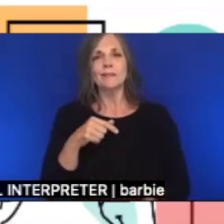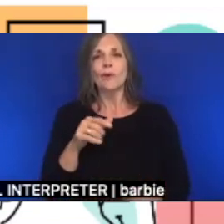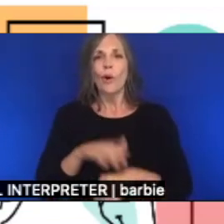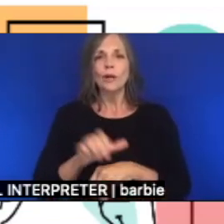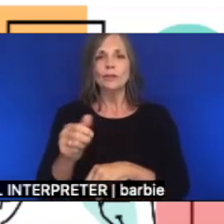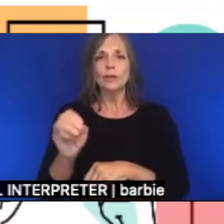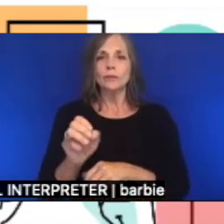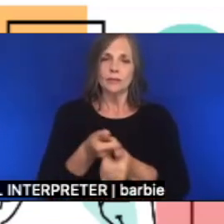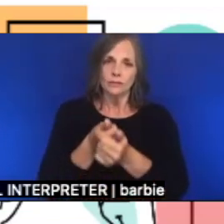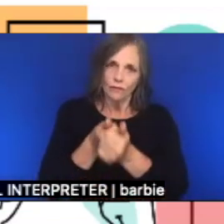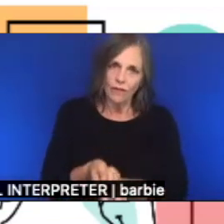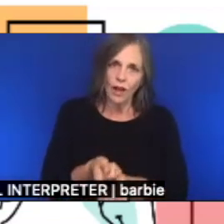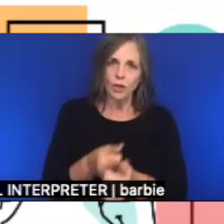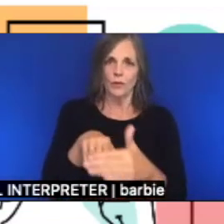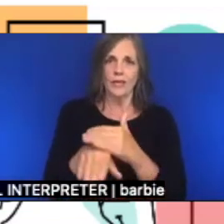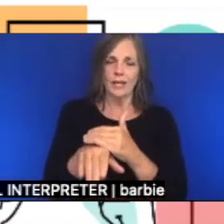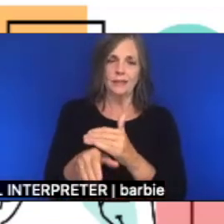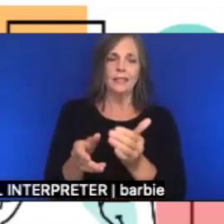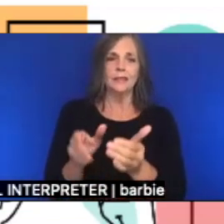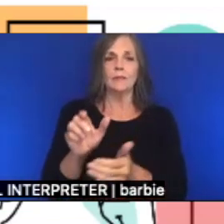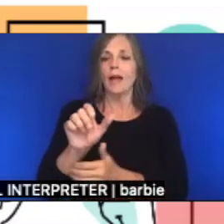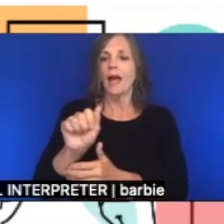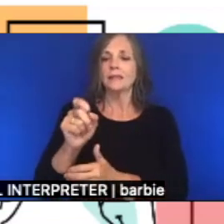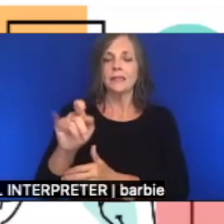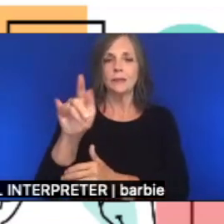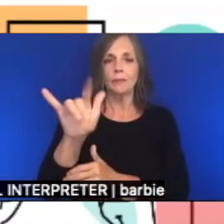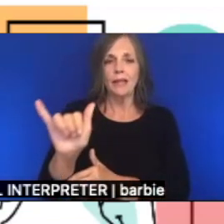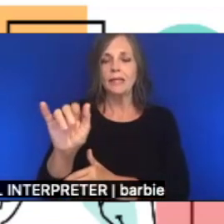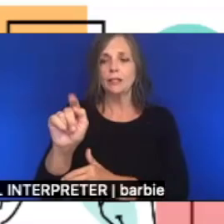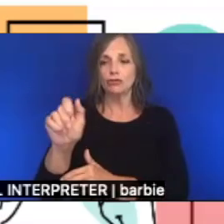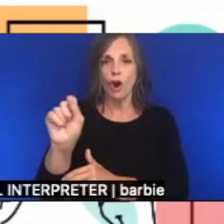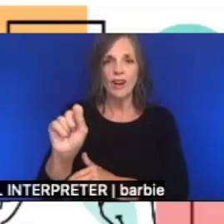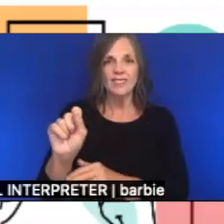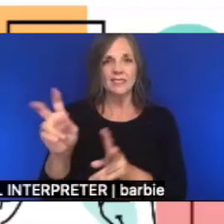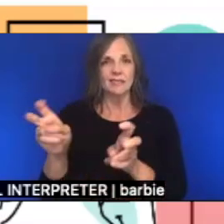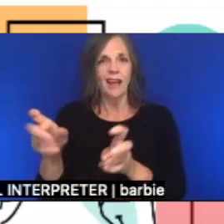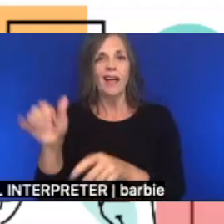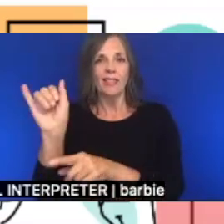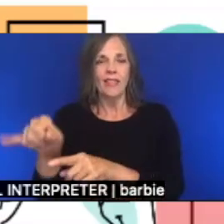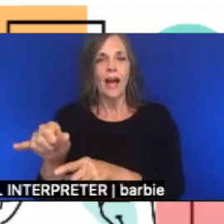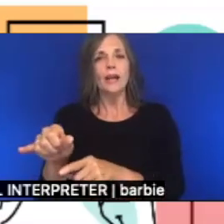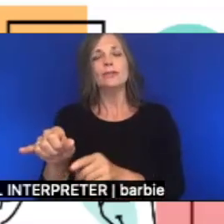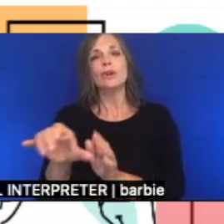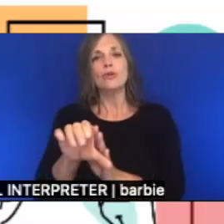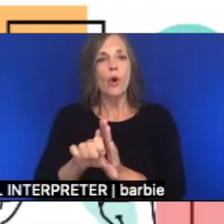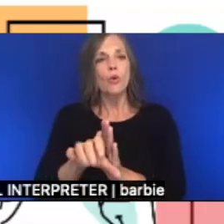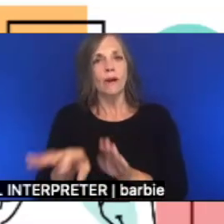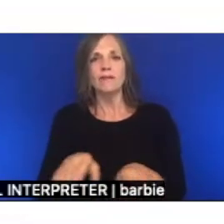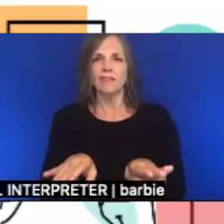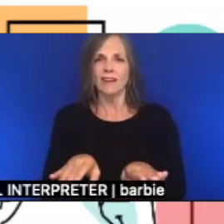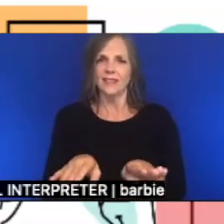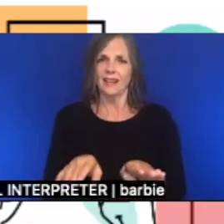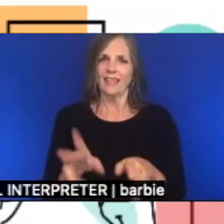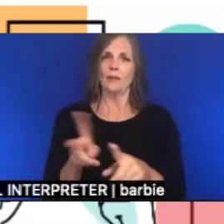of Conduct. This applies to all of our interactions, including events, verbal questions, and chat in the text channels. If